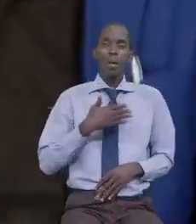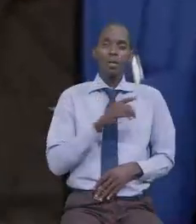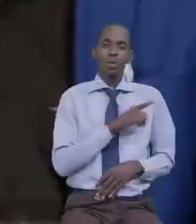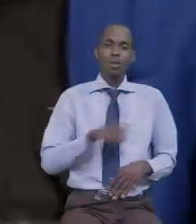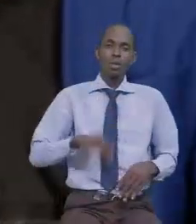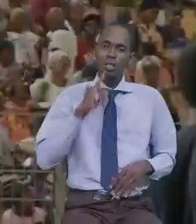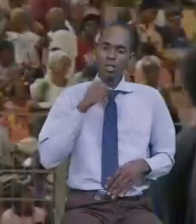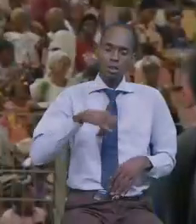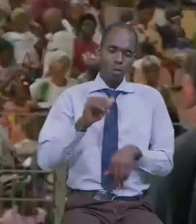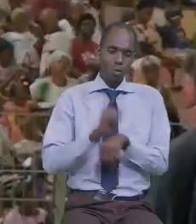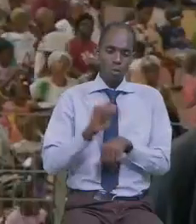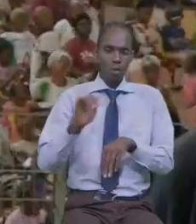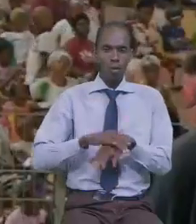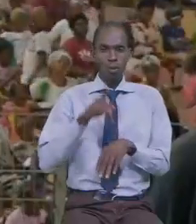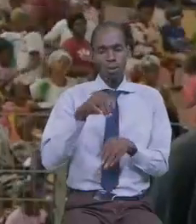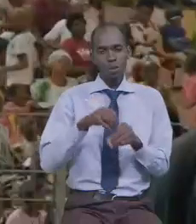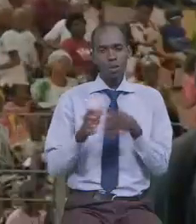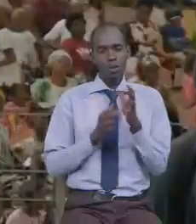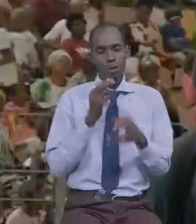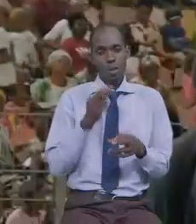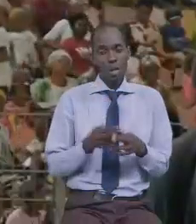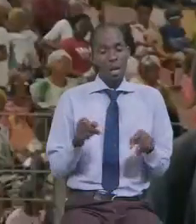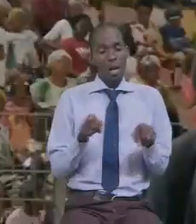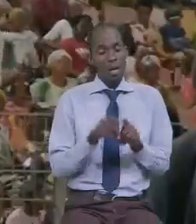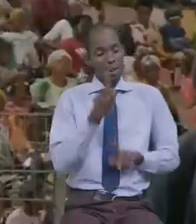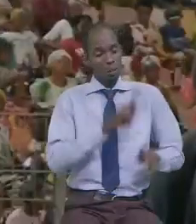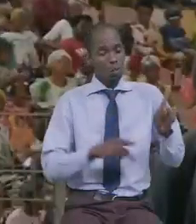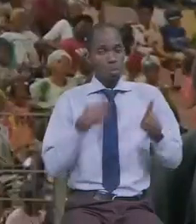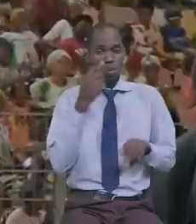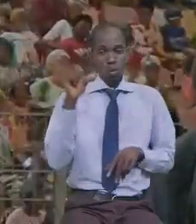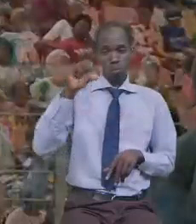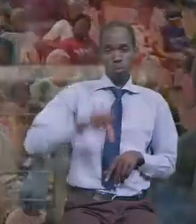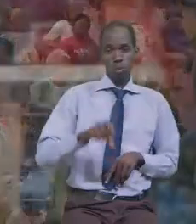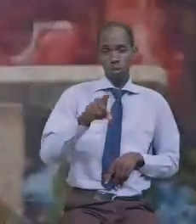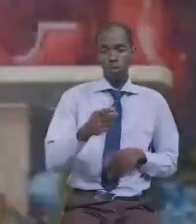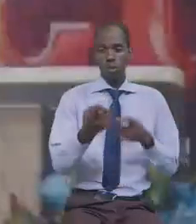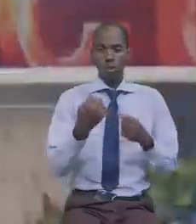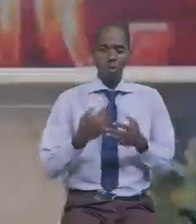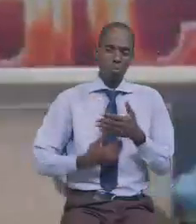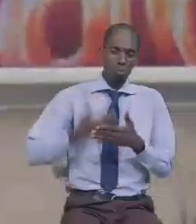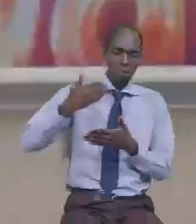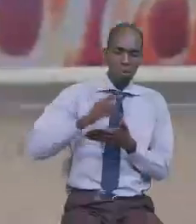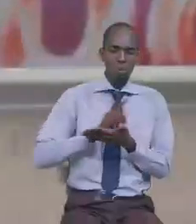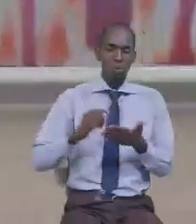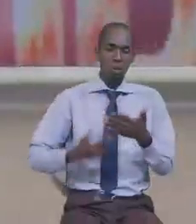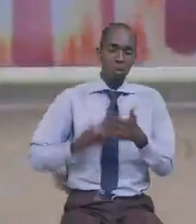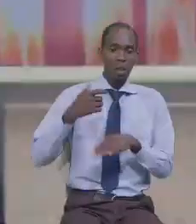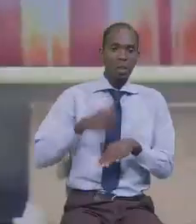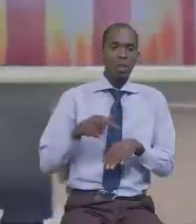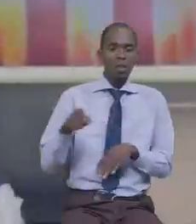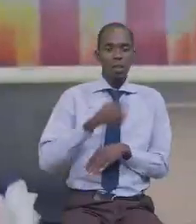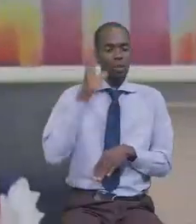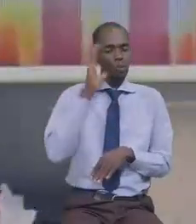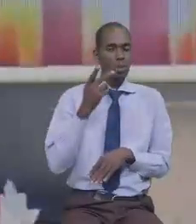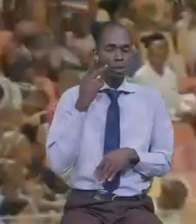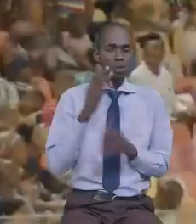another week, another year. They will see something they never expected to see. They will see your life